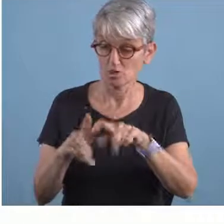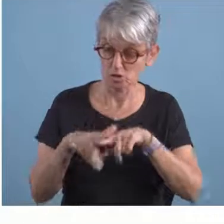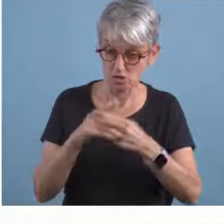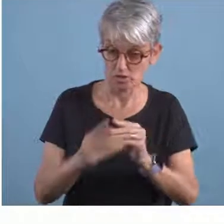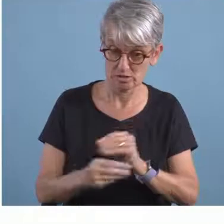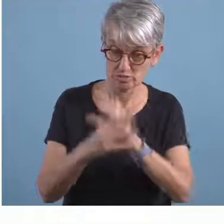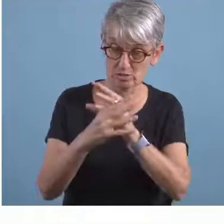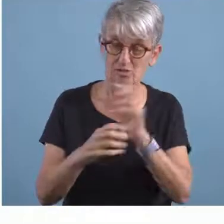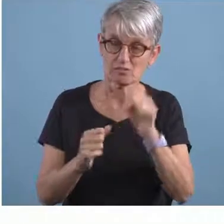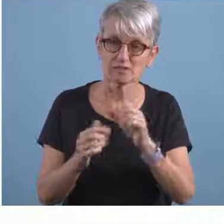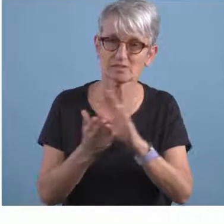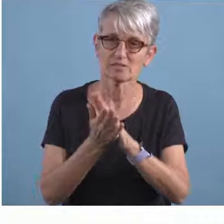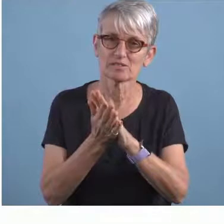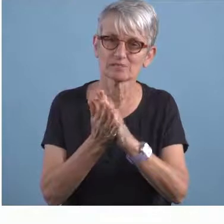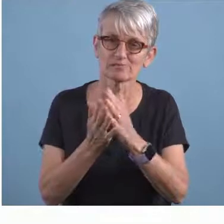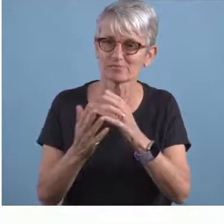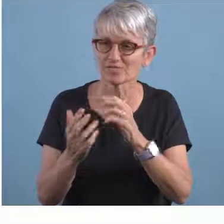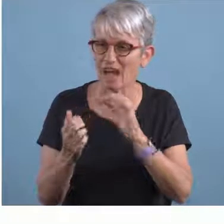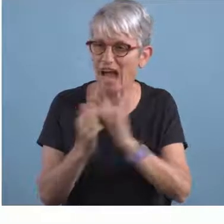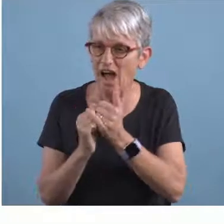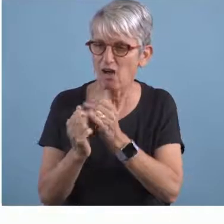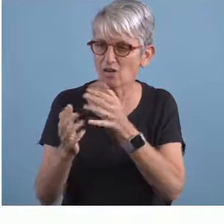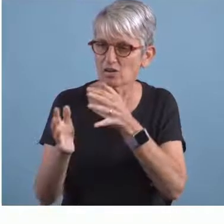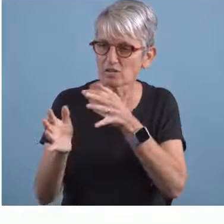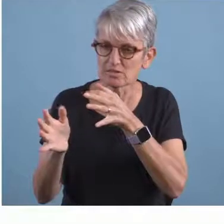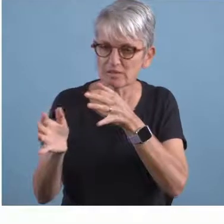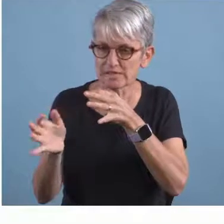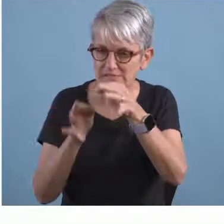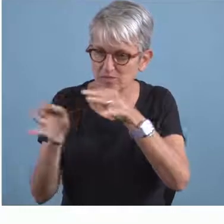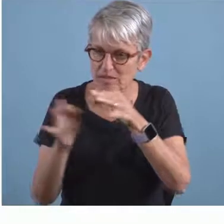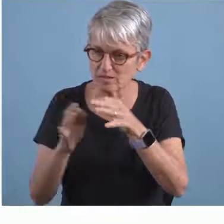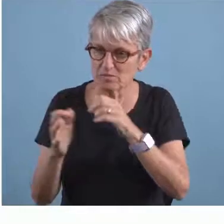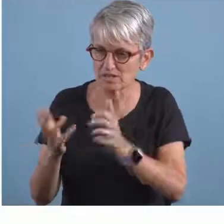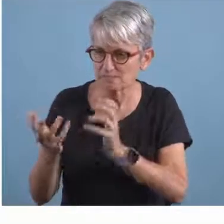to individualize how you tell and maybe sell the idea.